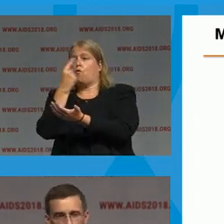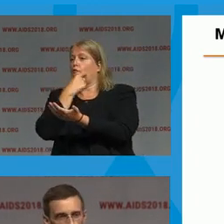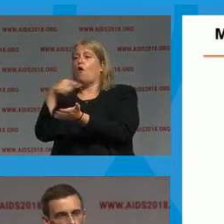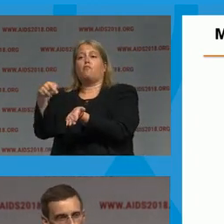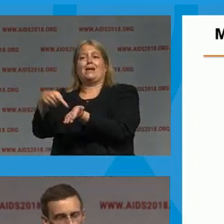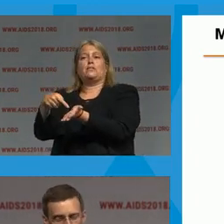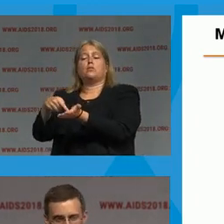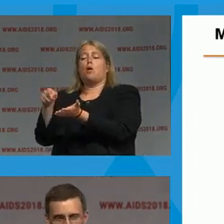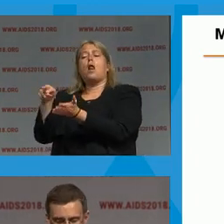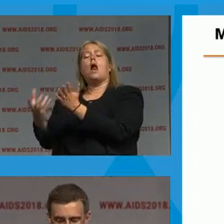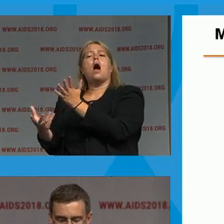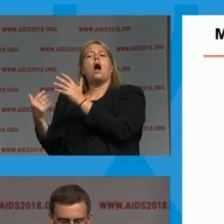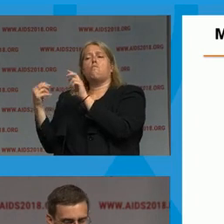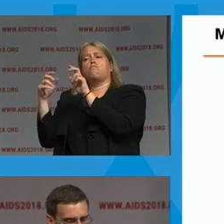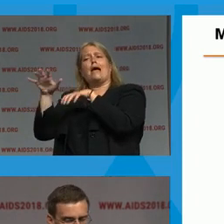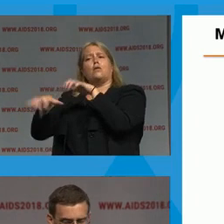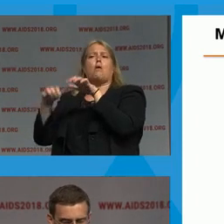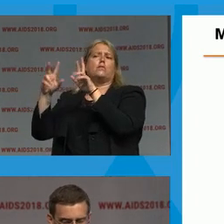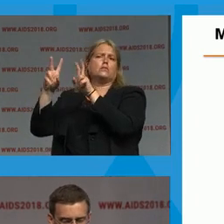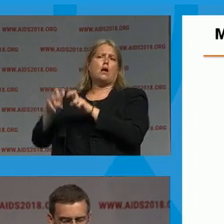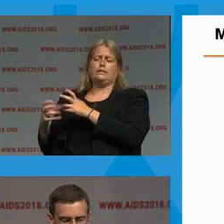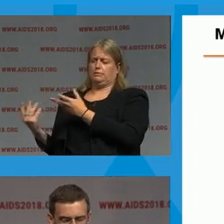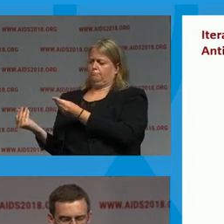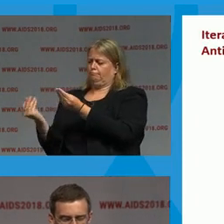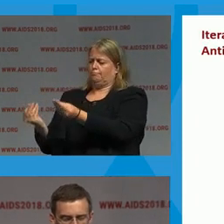suggesting that we're on the right path with this.